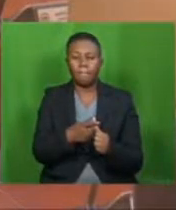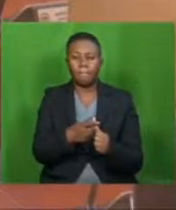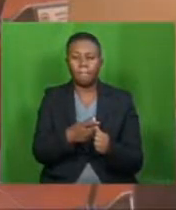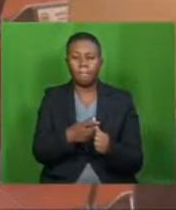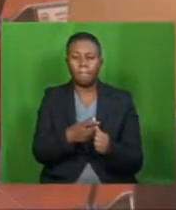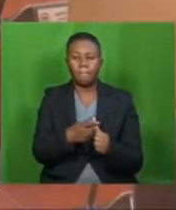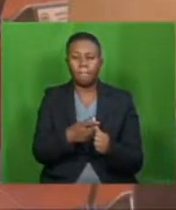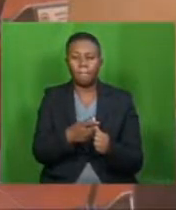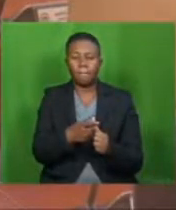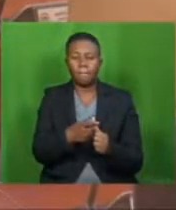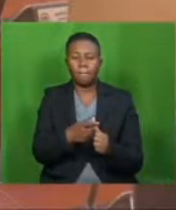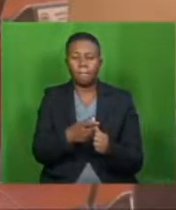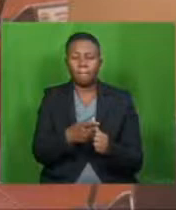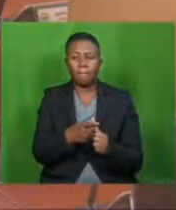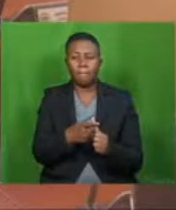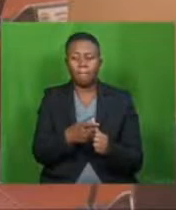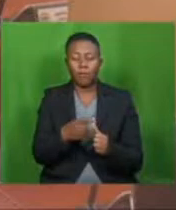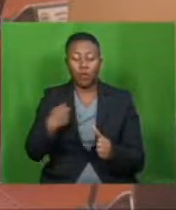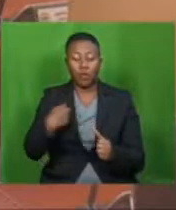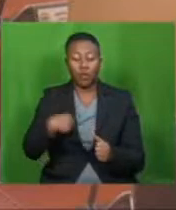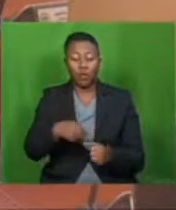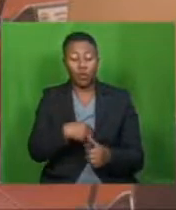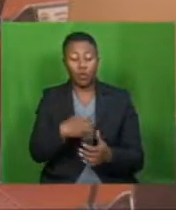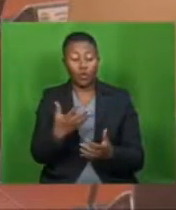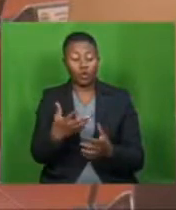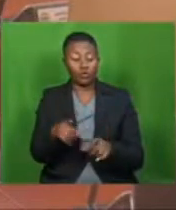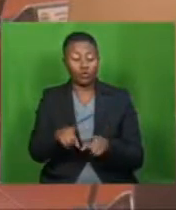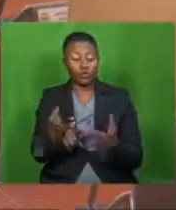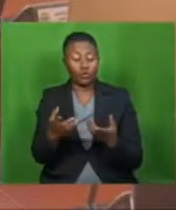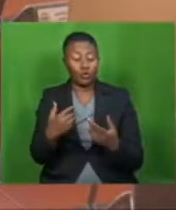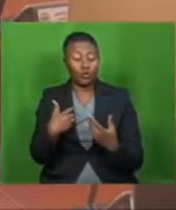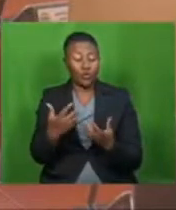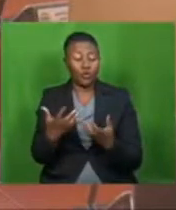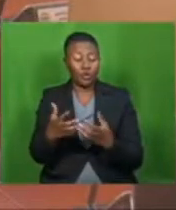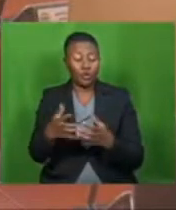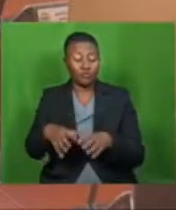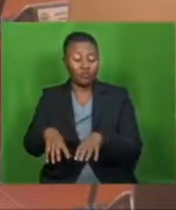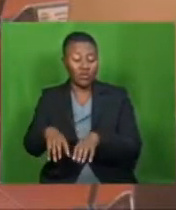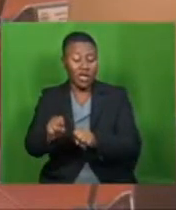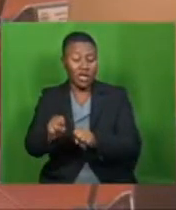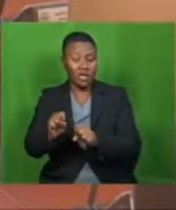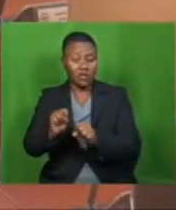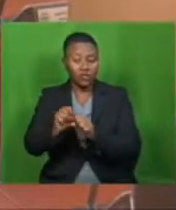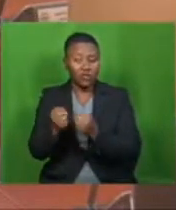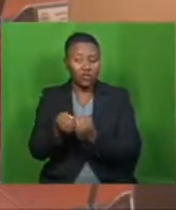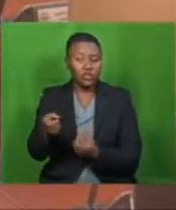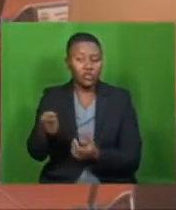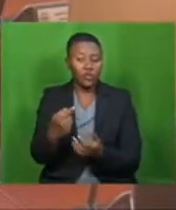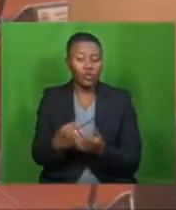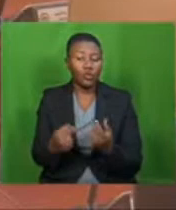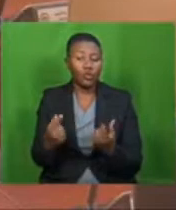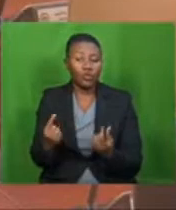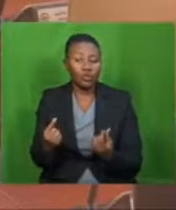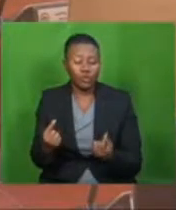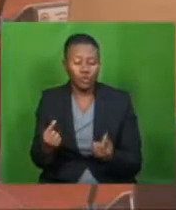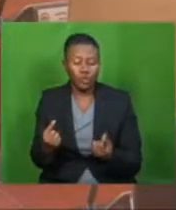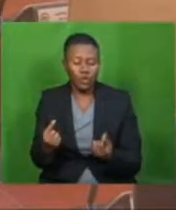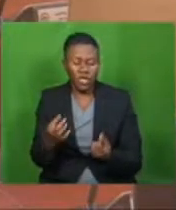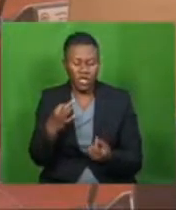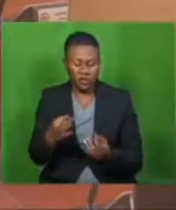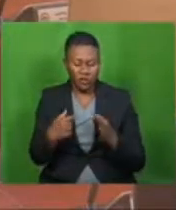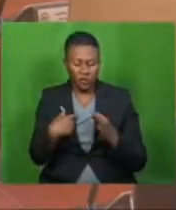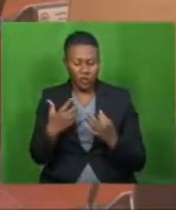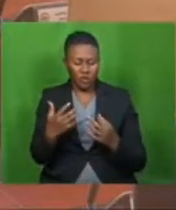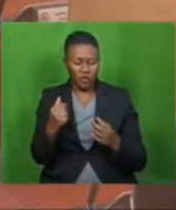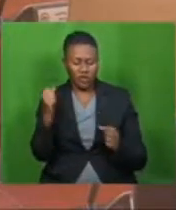abate the situation. In other words, we will make sure that in trying to fight climate